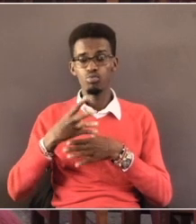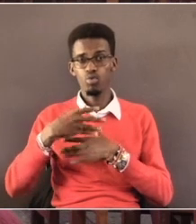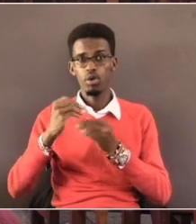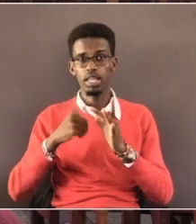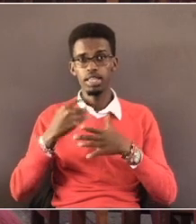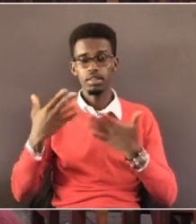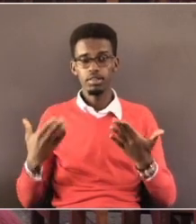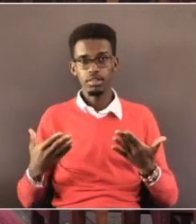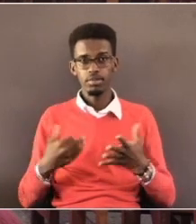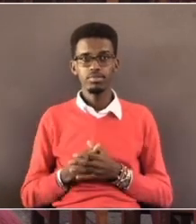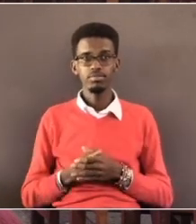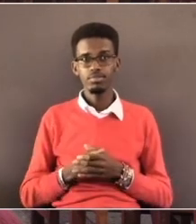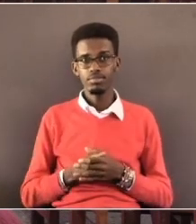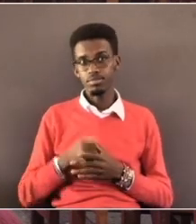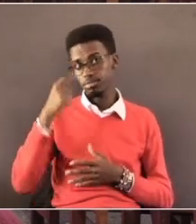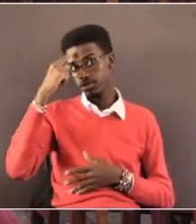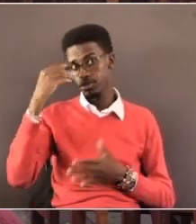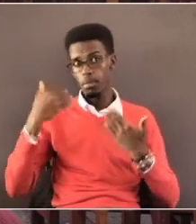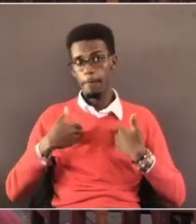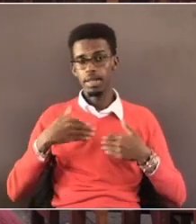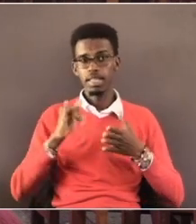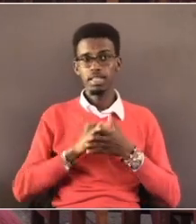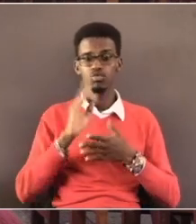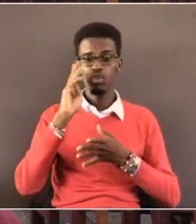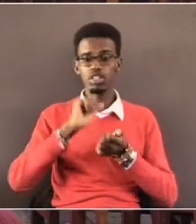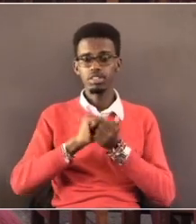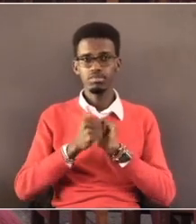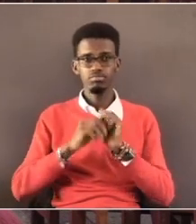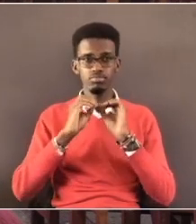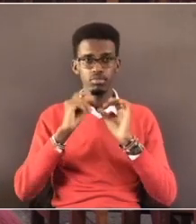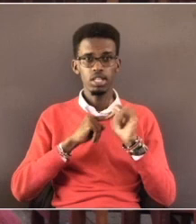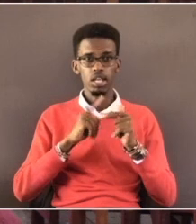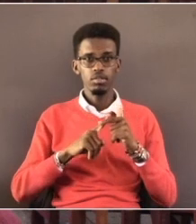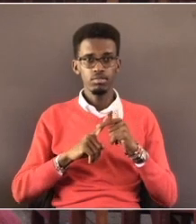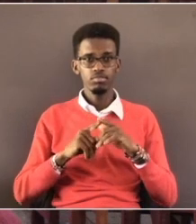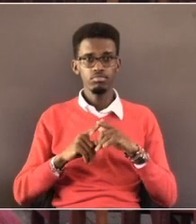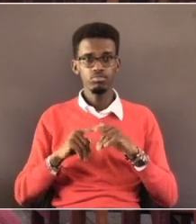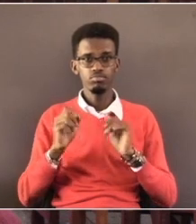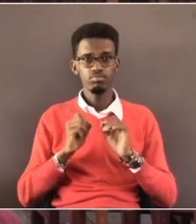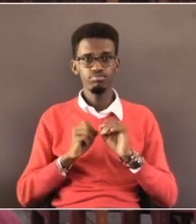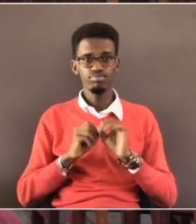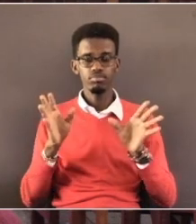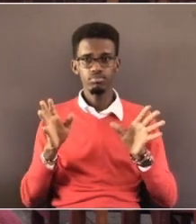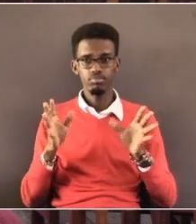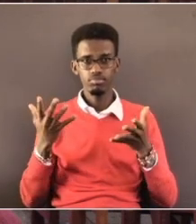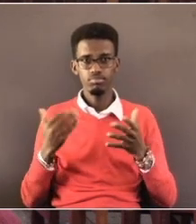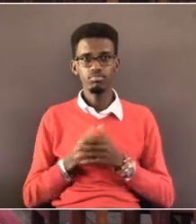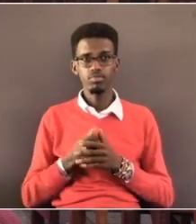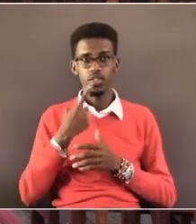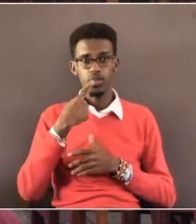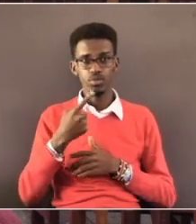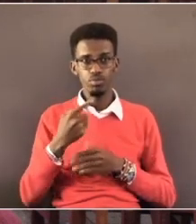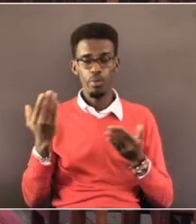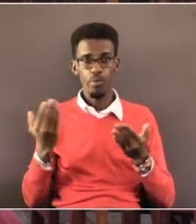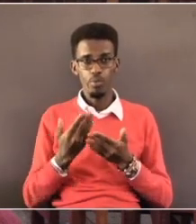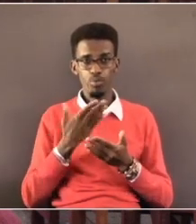walk? Because it's a personality that won't change. It might diminish or it might explode. So, when